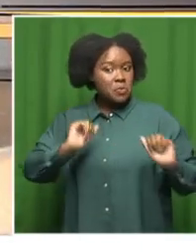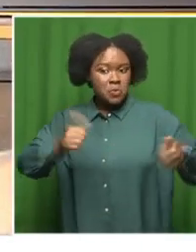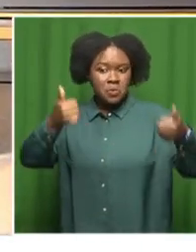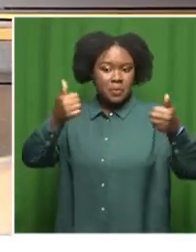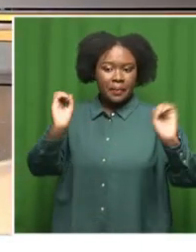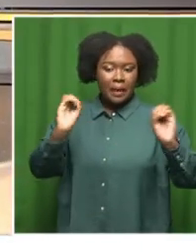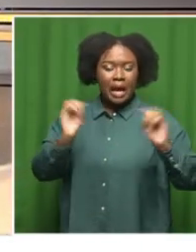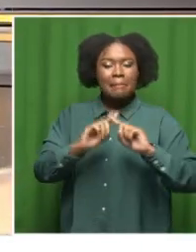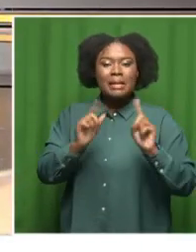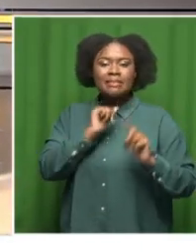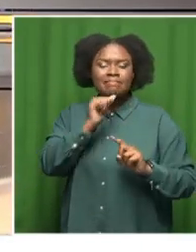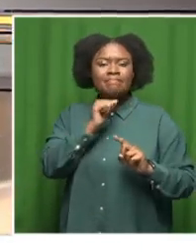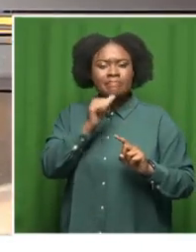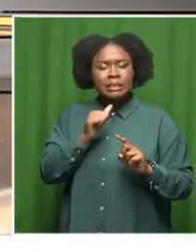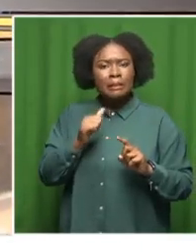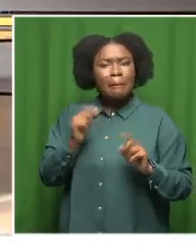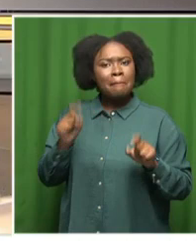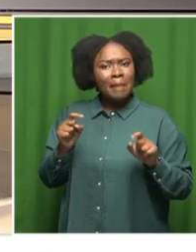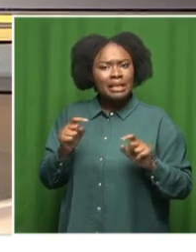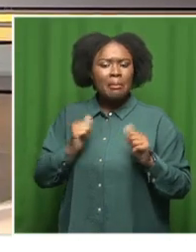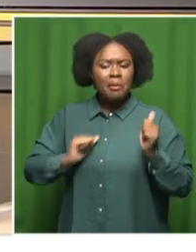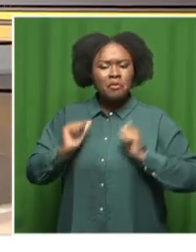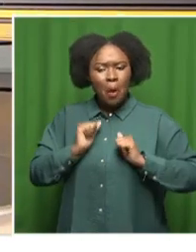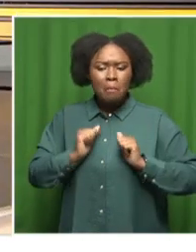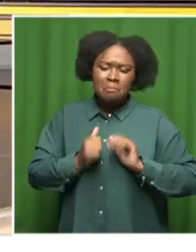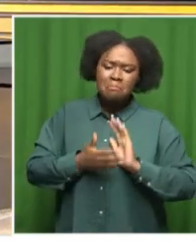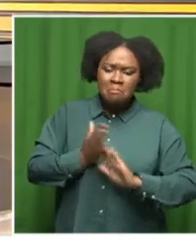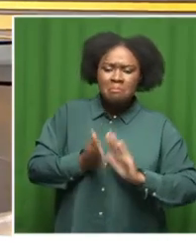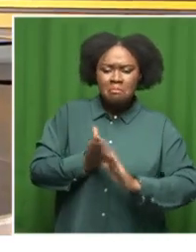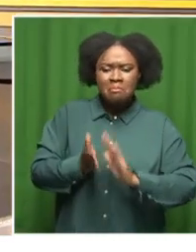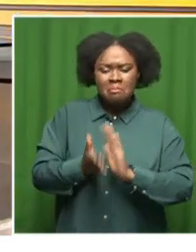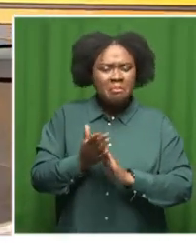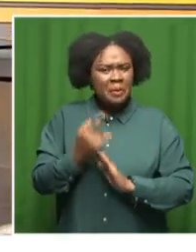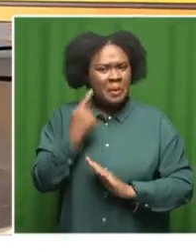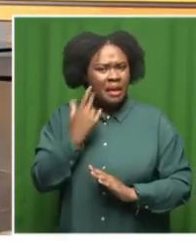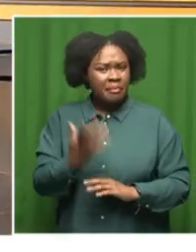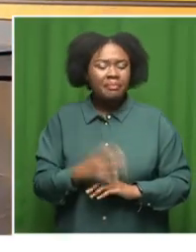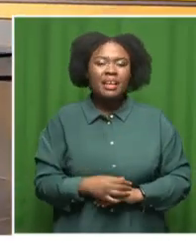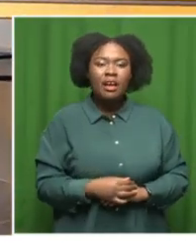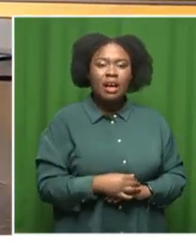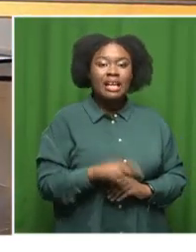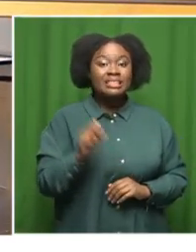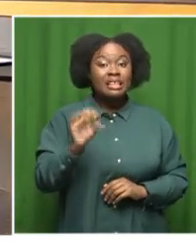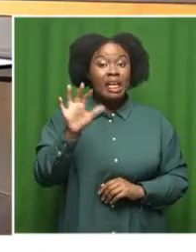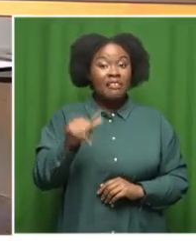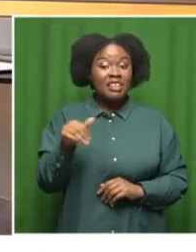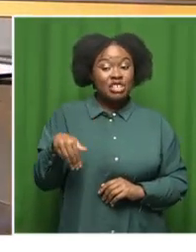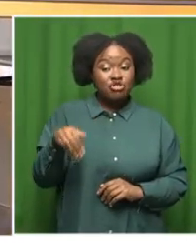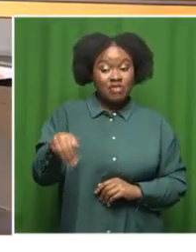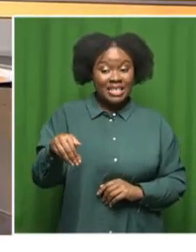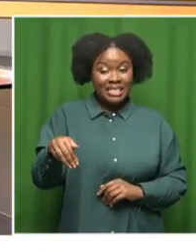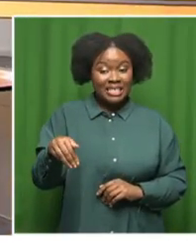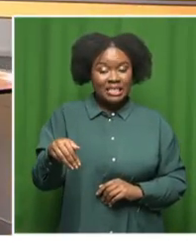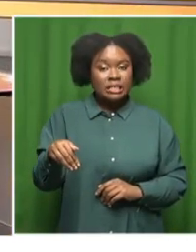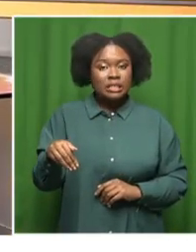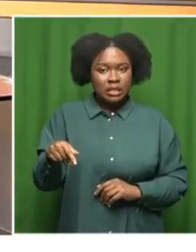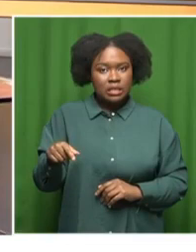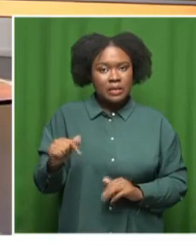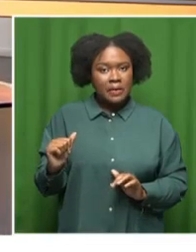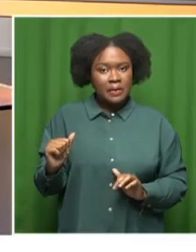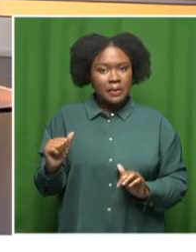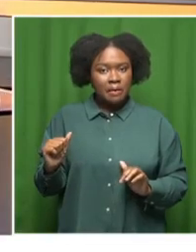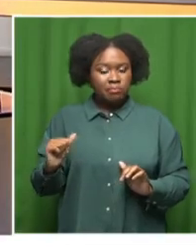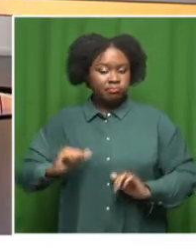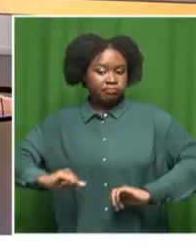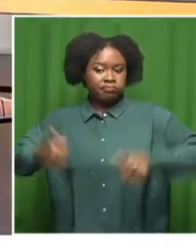Cup performance. I think the days of having a respectable World Cup for South African cricket are long done. We are, or